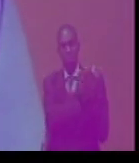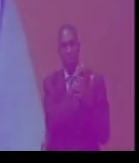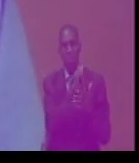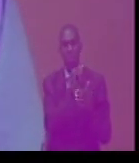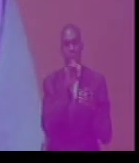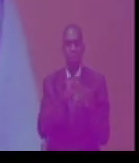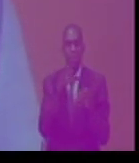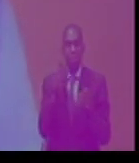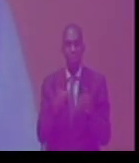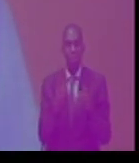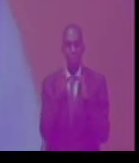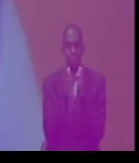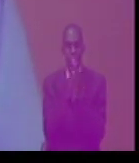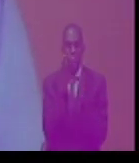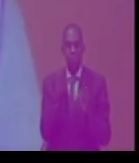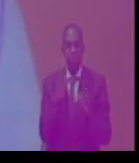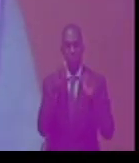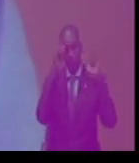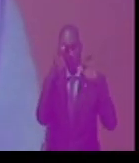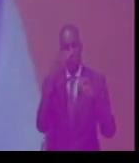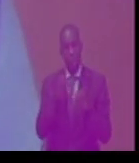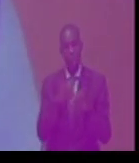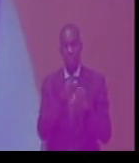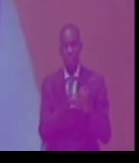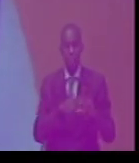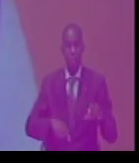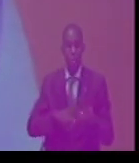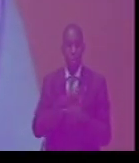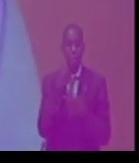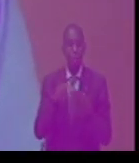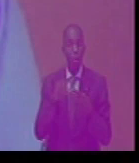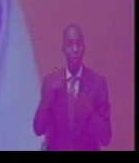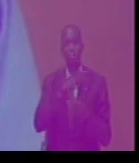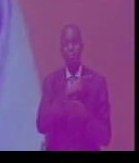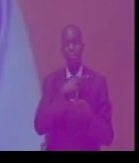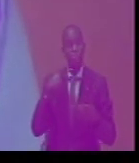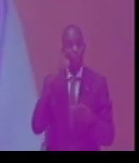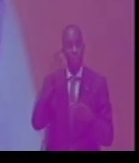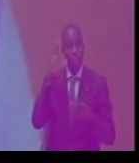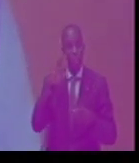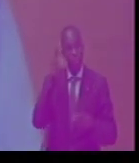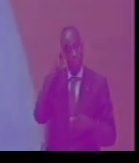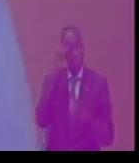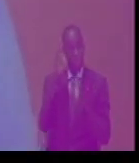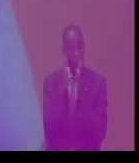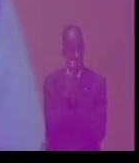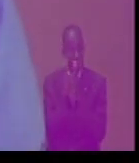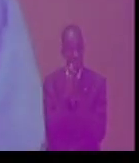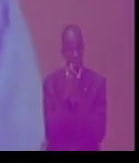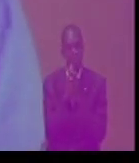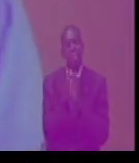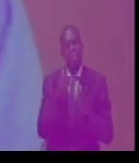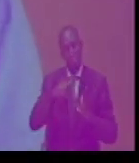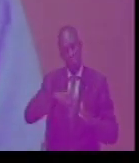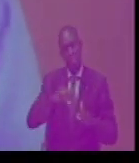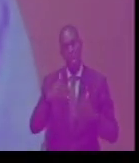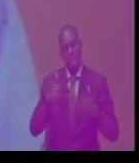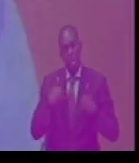by the grace of God, I just believe in the prayer of our Father in the Lord. When he prayed,